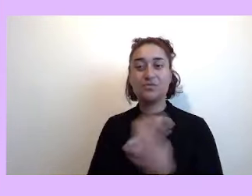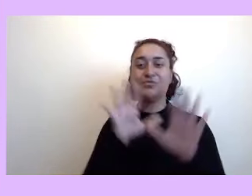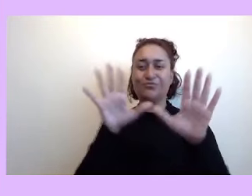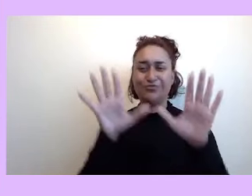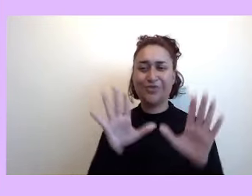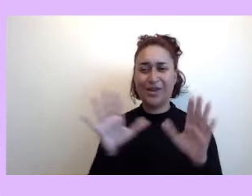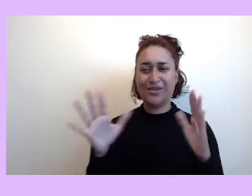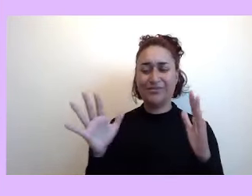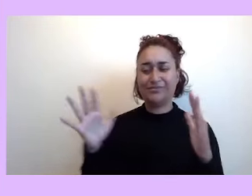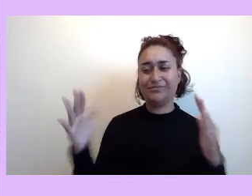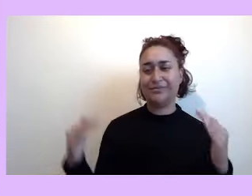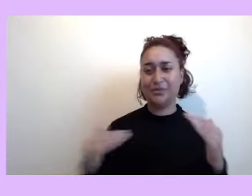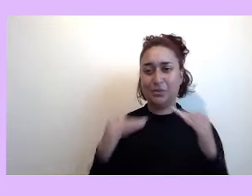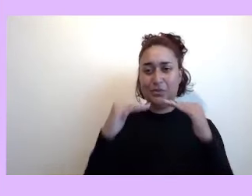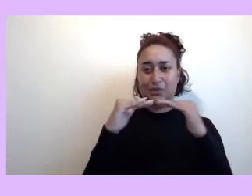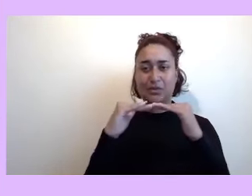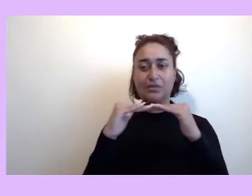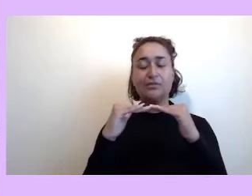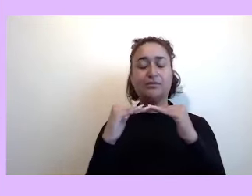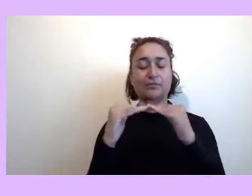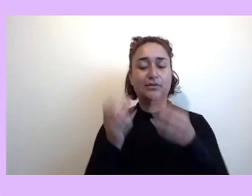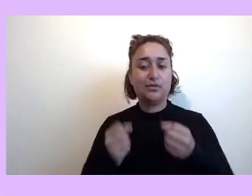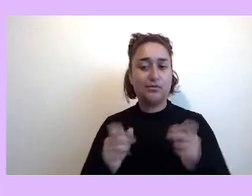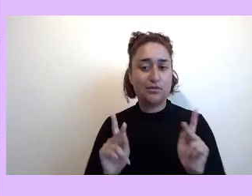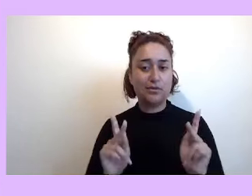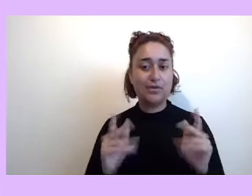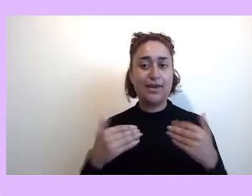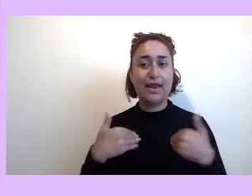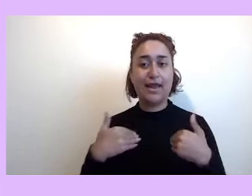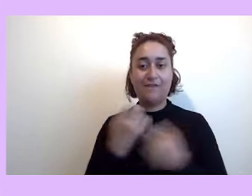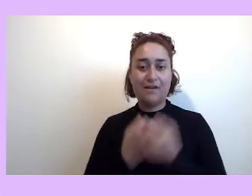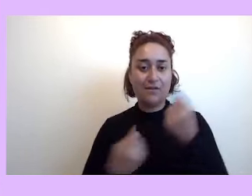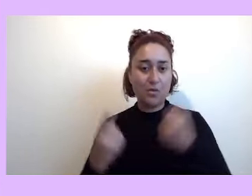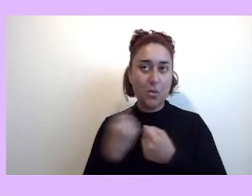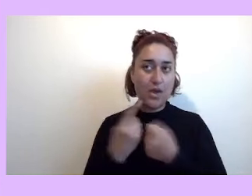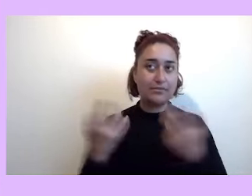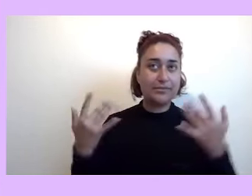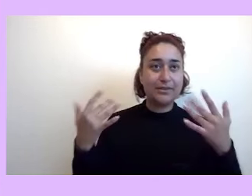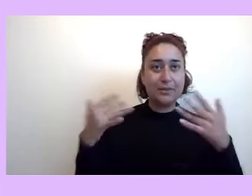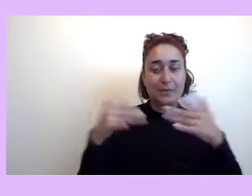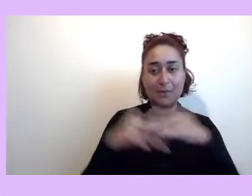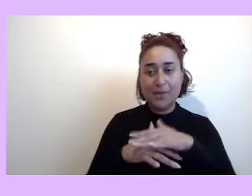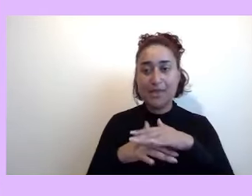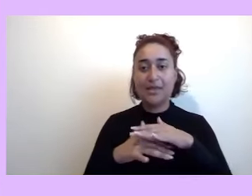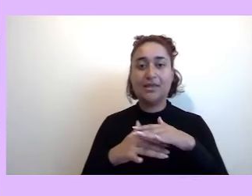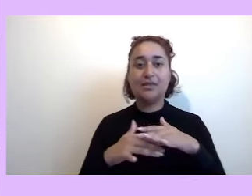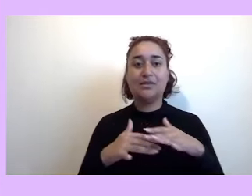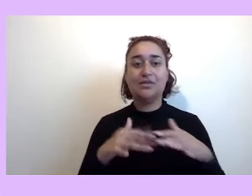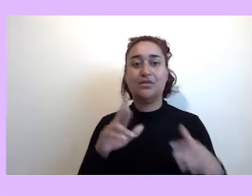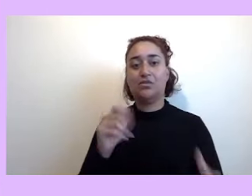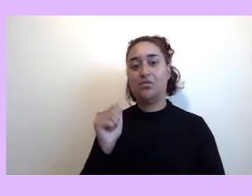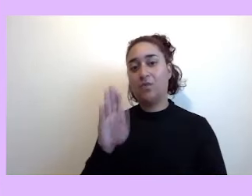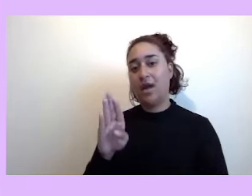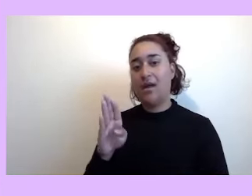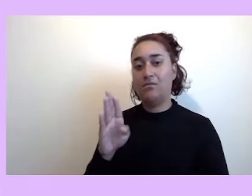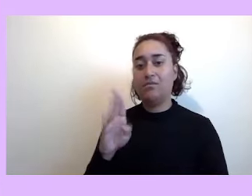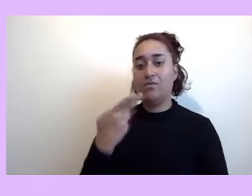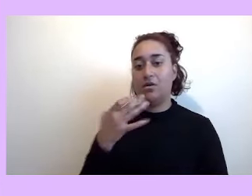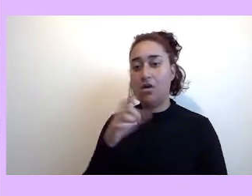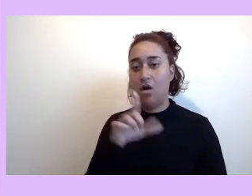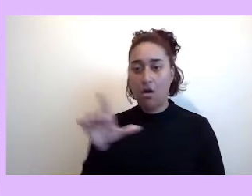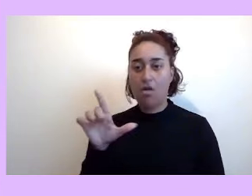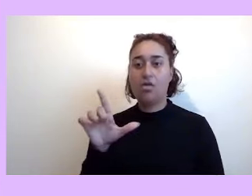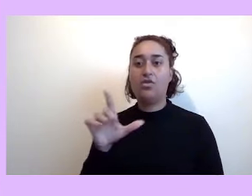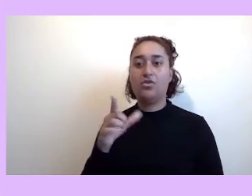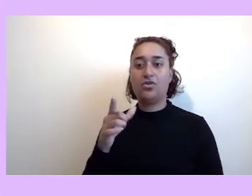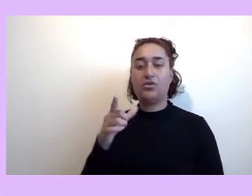equalizer. There's an opportunity to have everyone come into the RAB hall, and they're going to sit and see